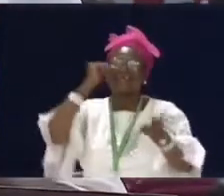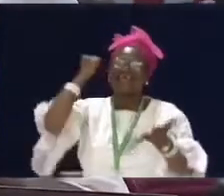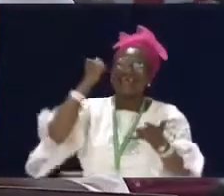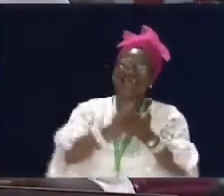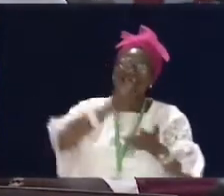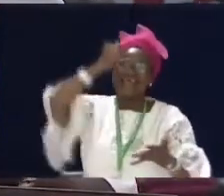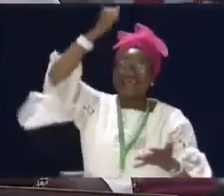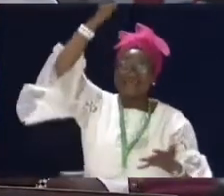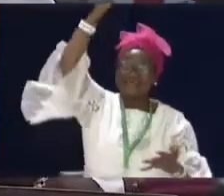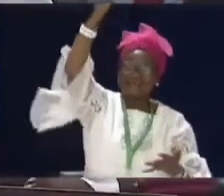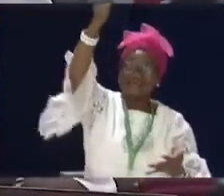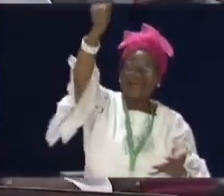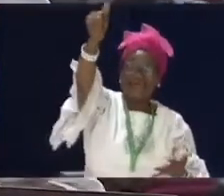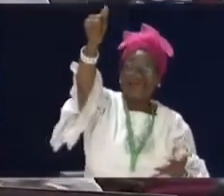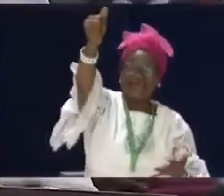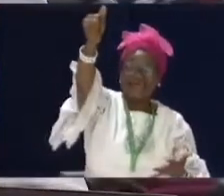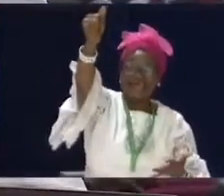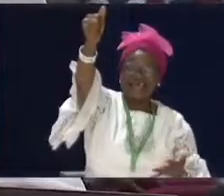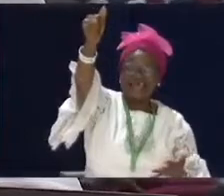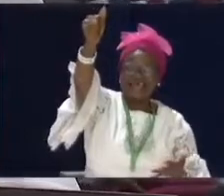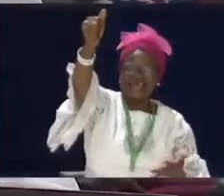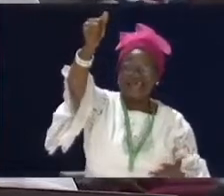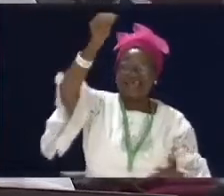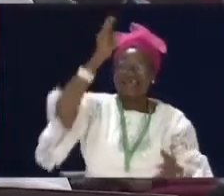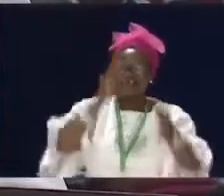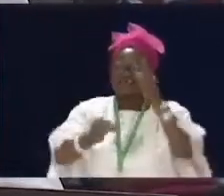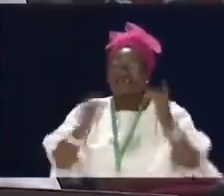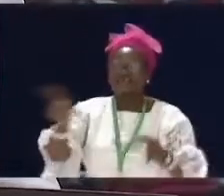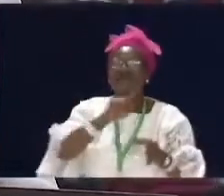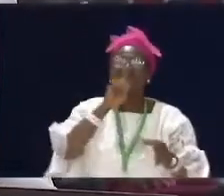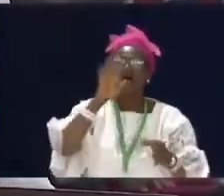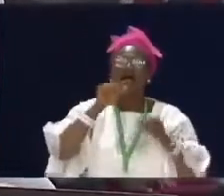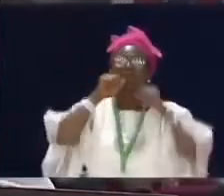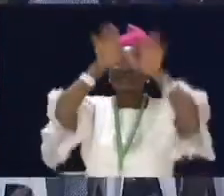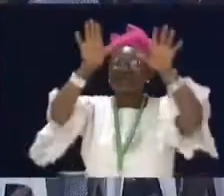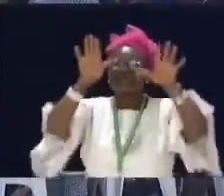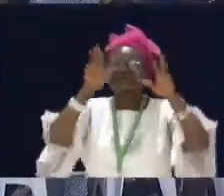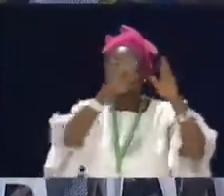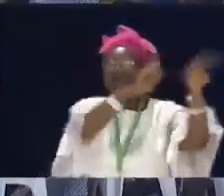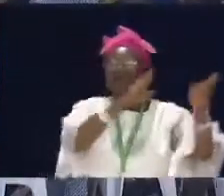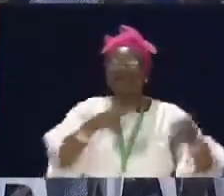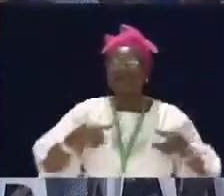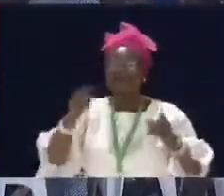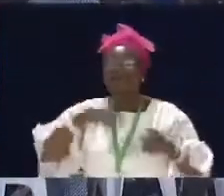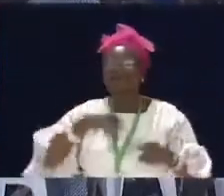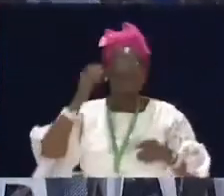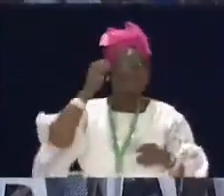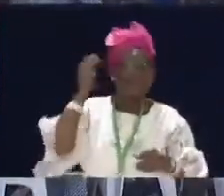Amen. If you are blessed already, let me hear you shout hallelujah.